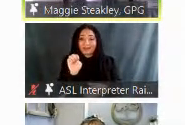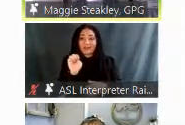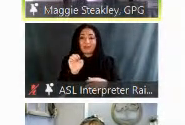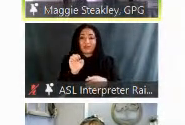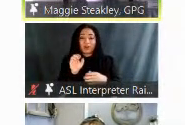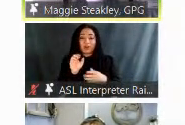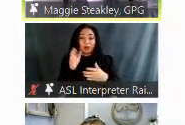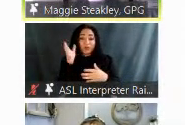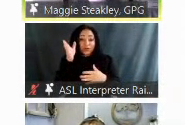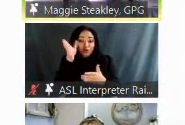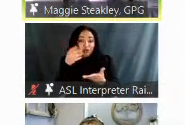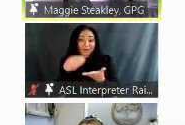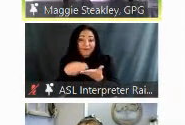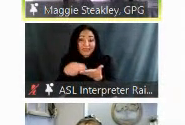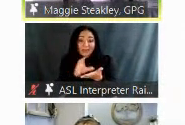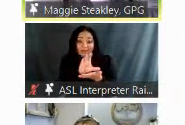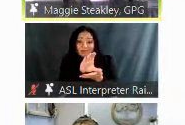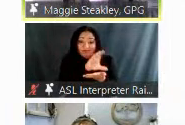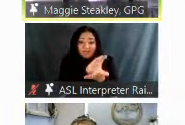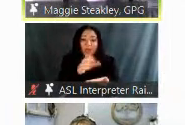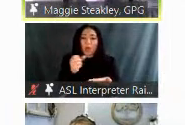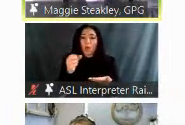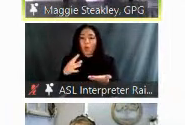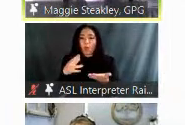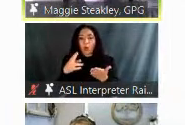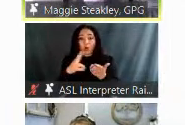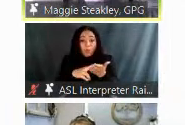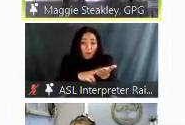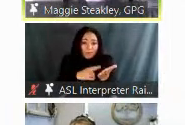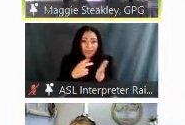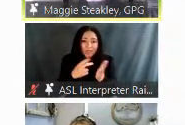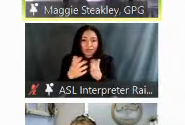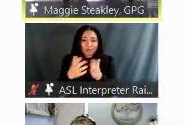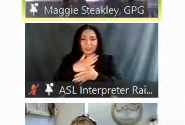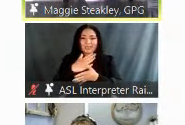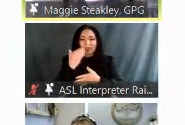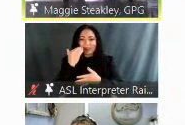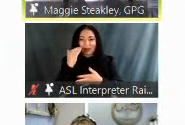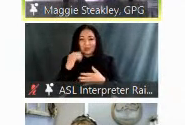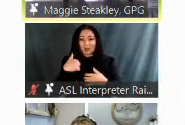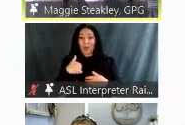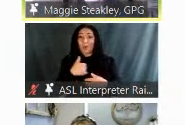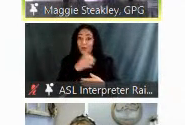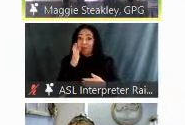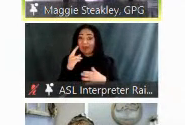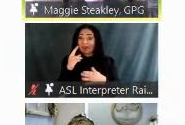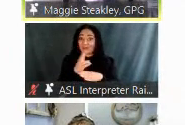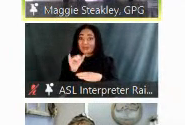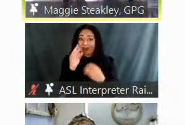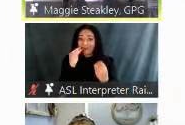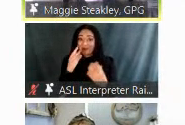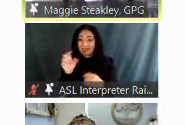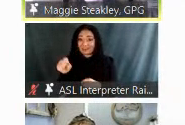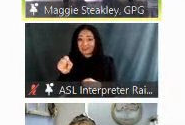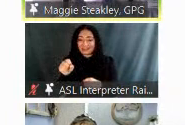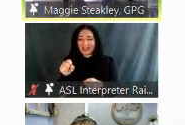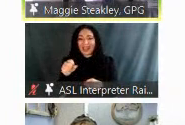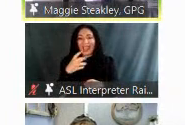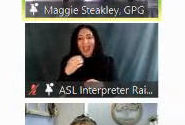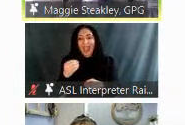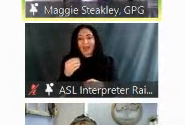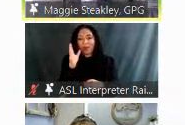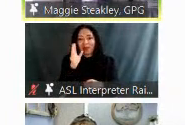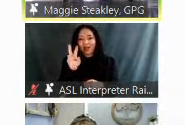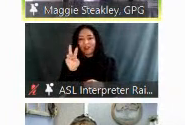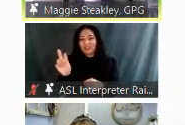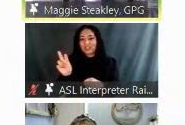investments or to think about kind of enrollment priorities, et cetera. So I think the answer is we're going to use it, and Otakanda will look to you and